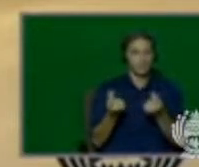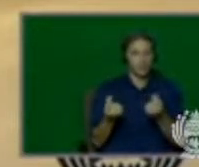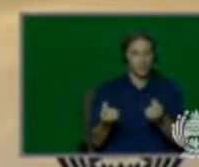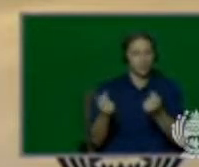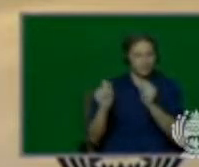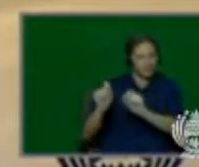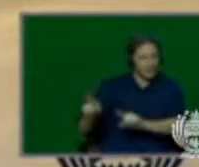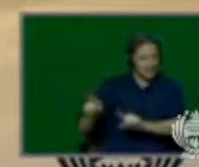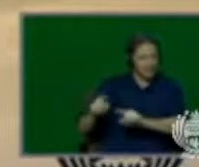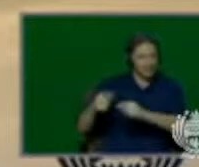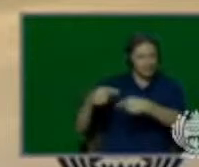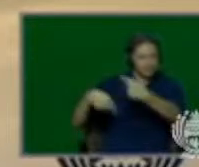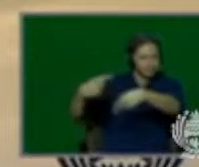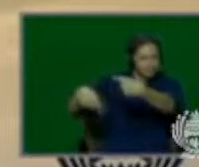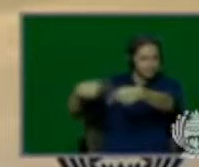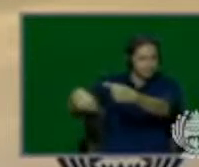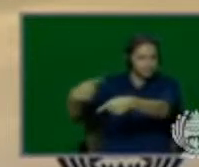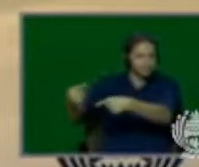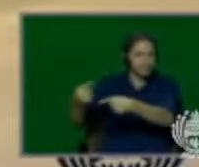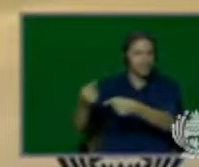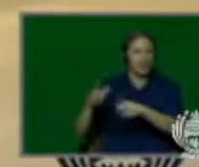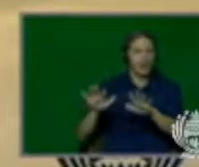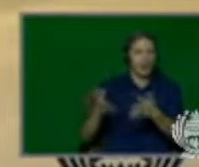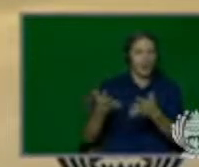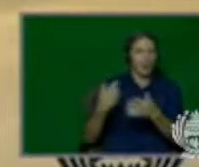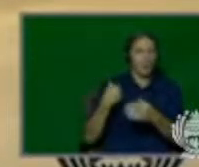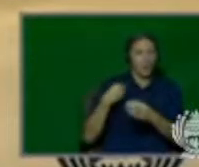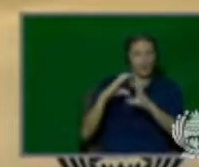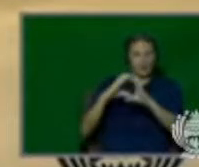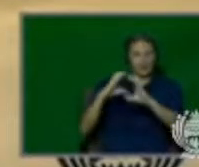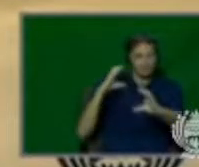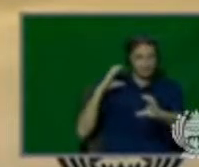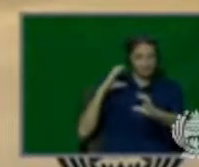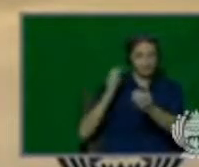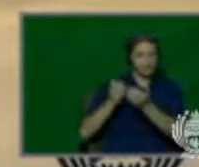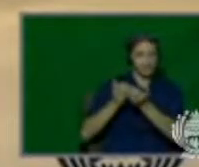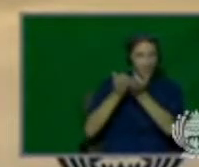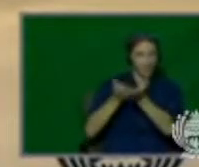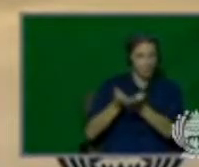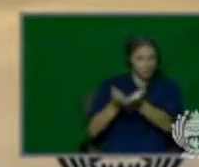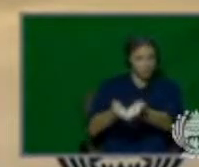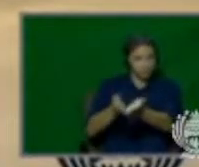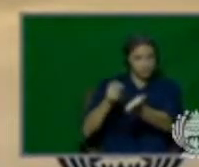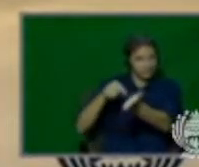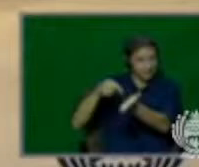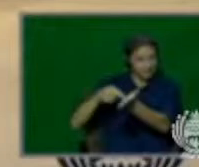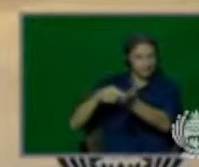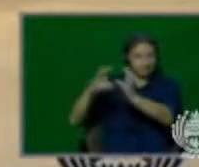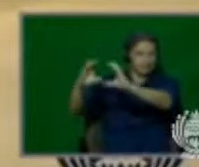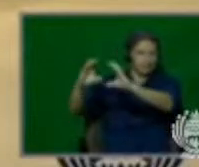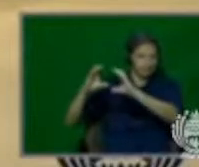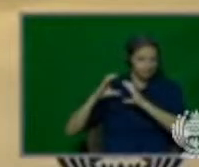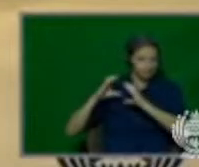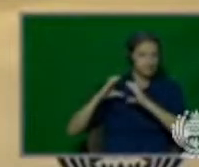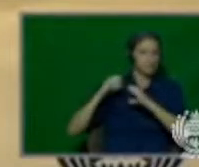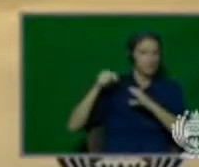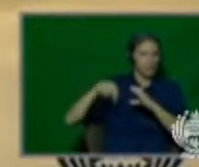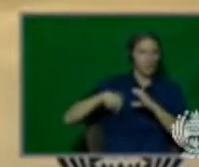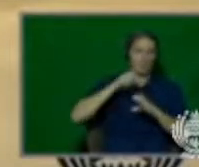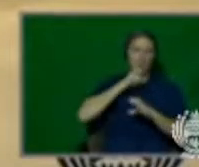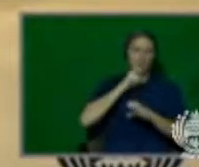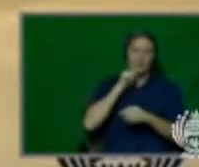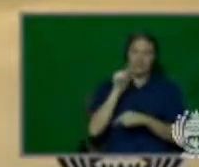potential designation of the South African container port system as a regional transshipment hub for major shipping